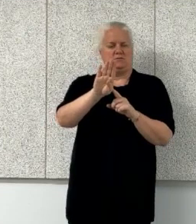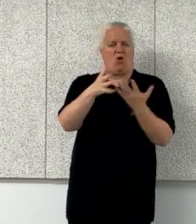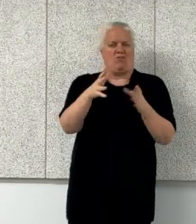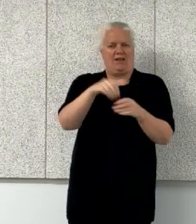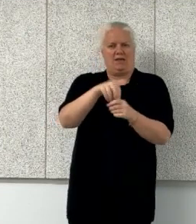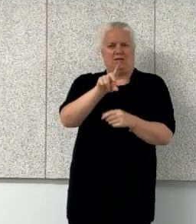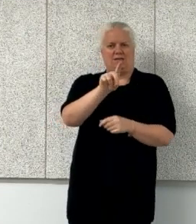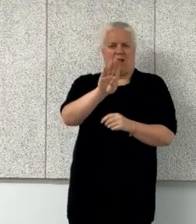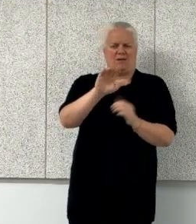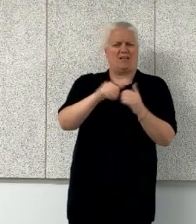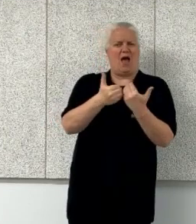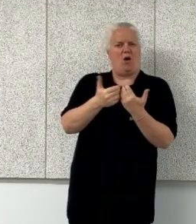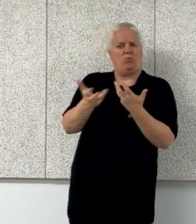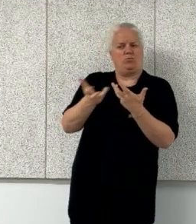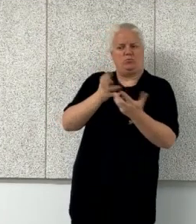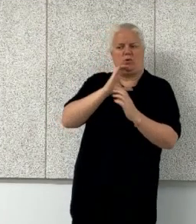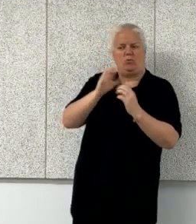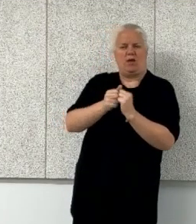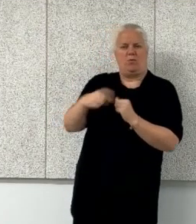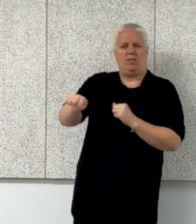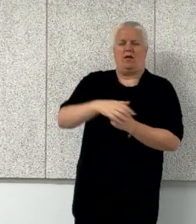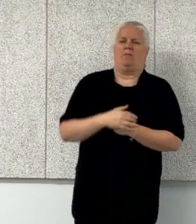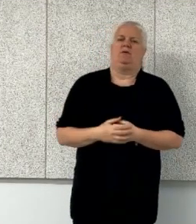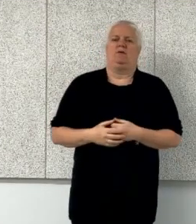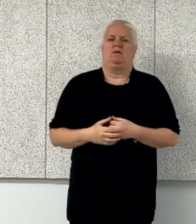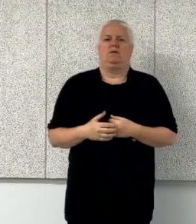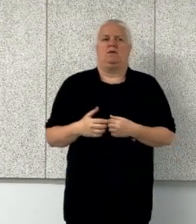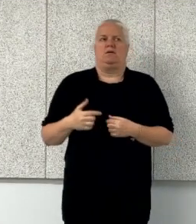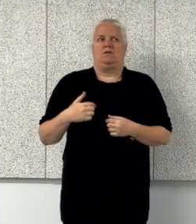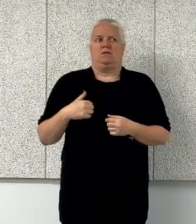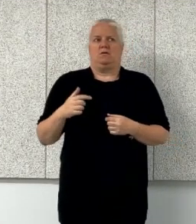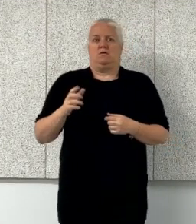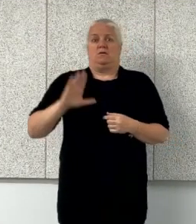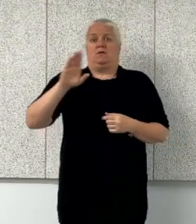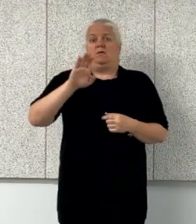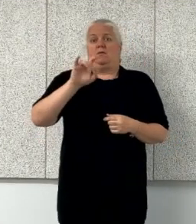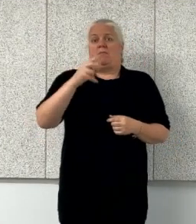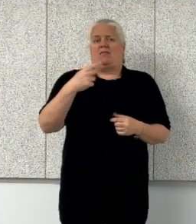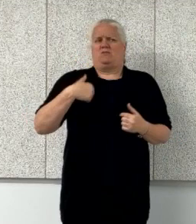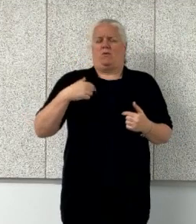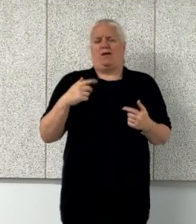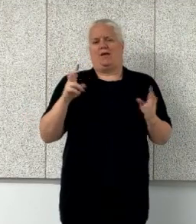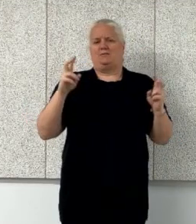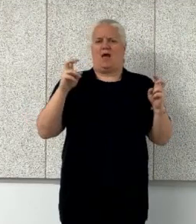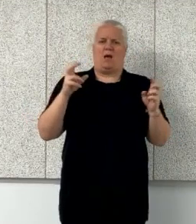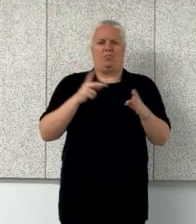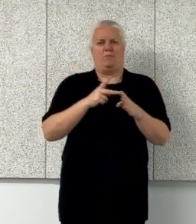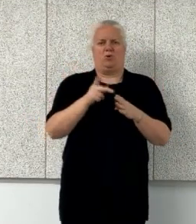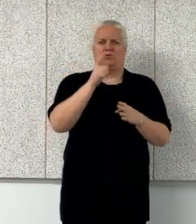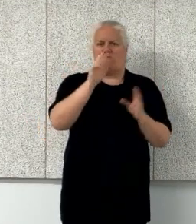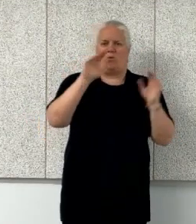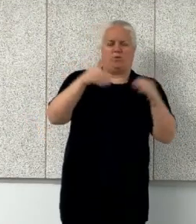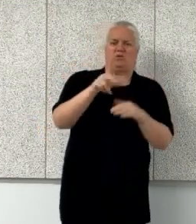And I just want to, like, I'm the disability accessibility person on the panel.